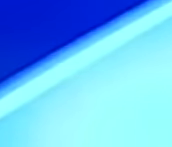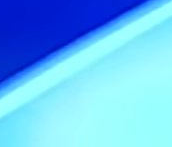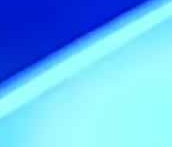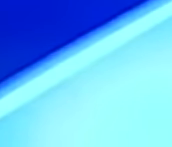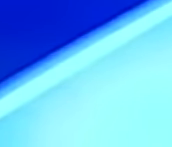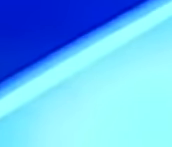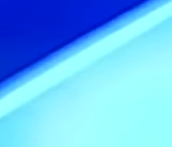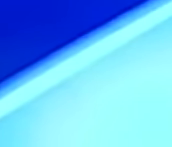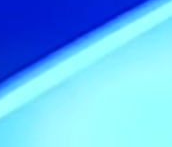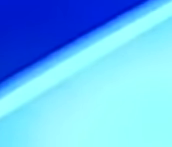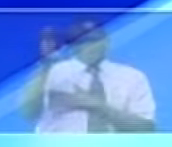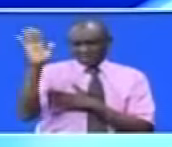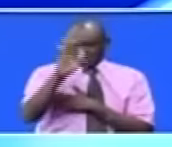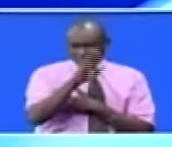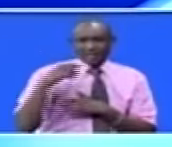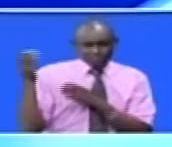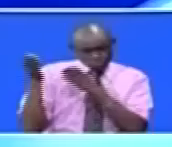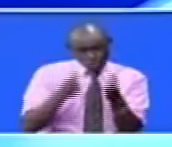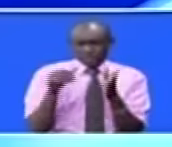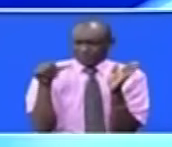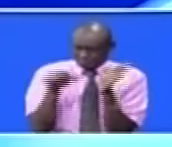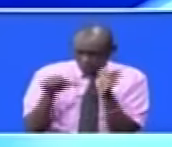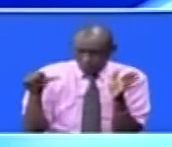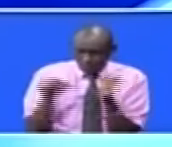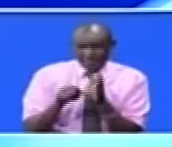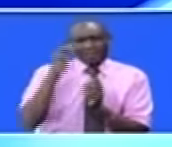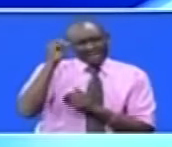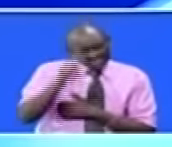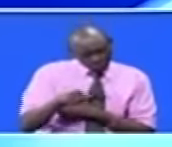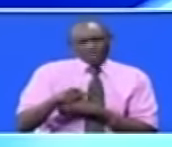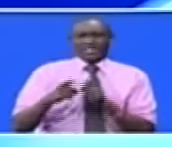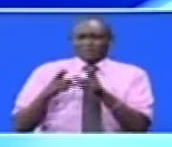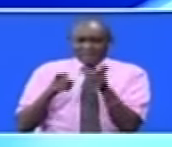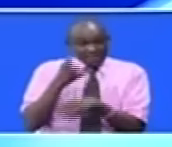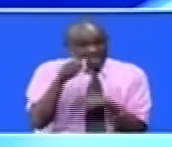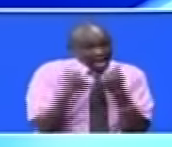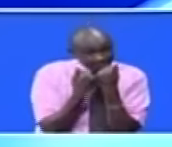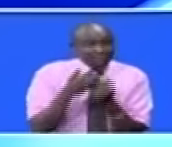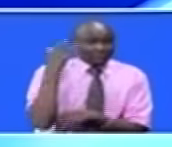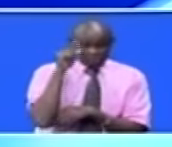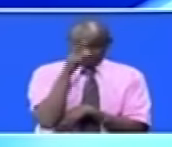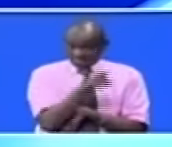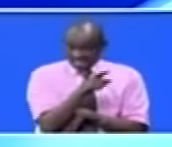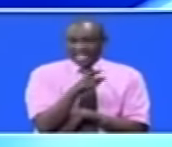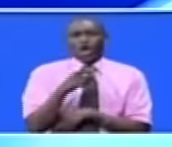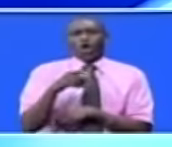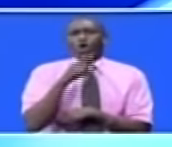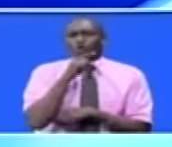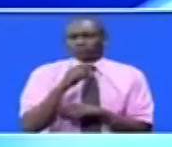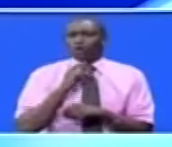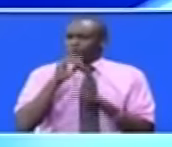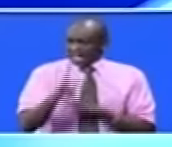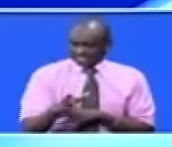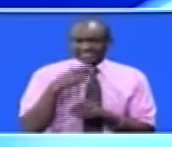seniors for the escalation of last year's deadly Mpeketoni attack. The then Lamu County Police Commander Leonard Omollo